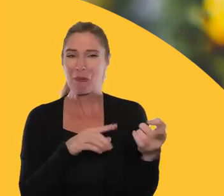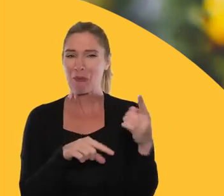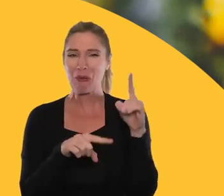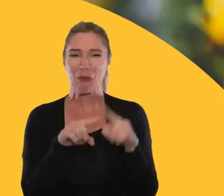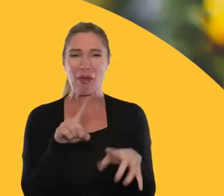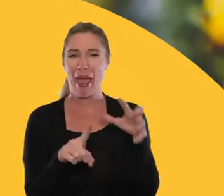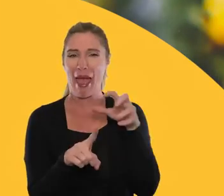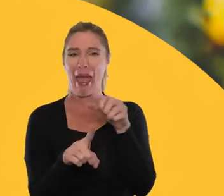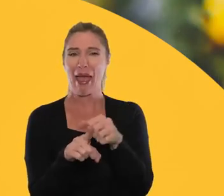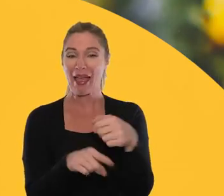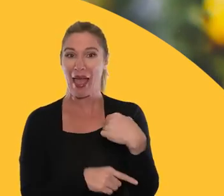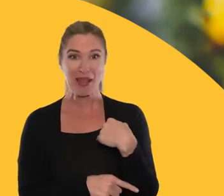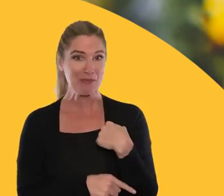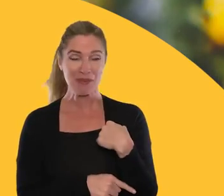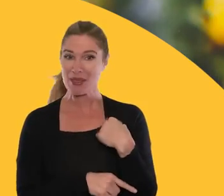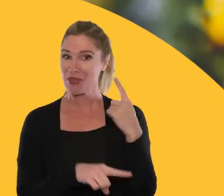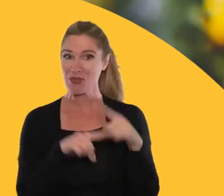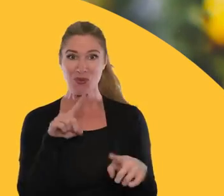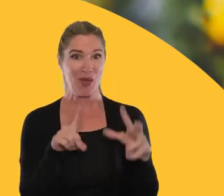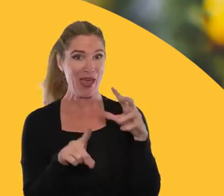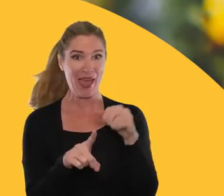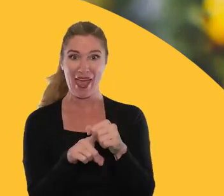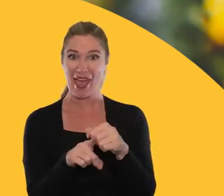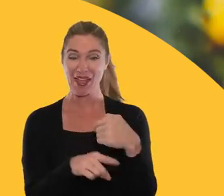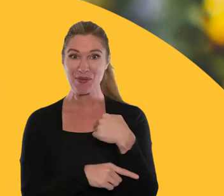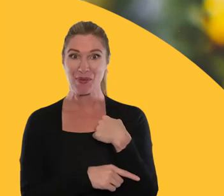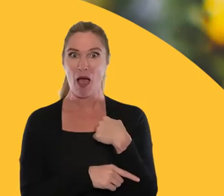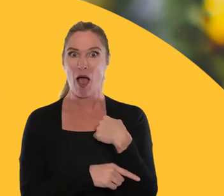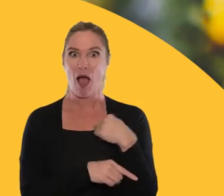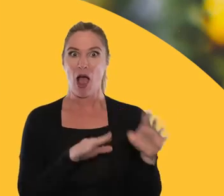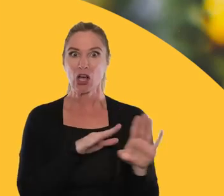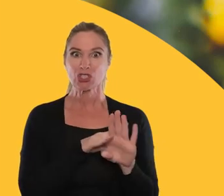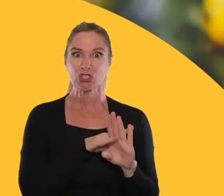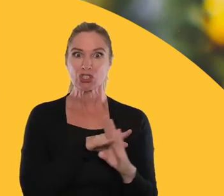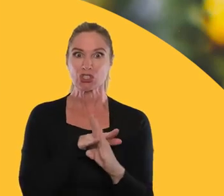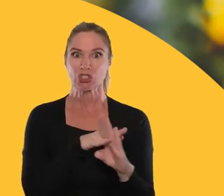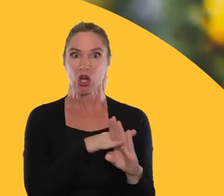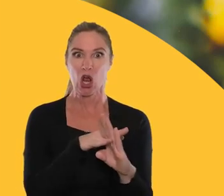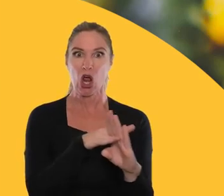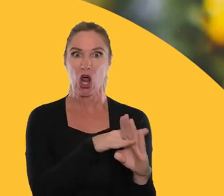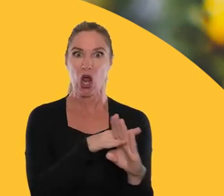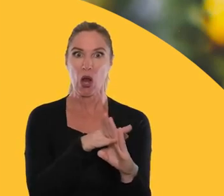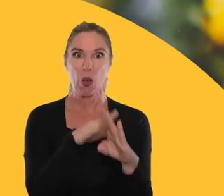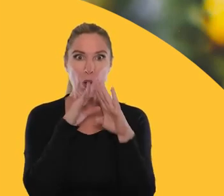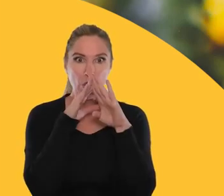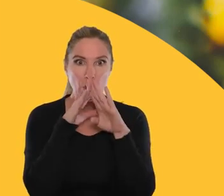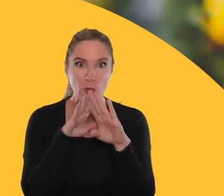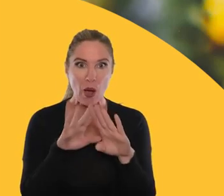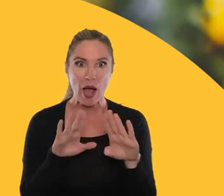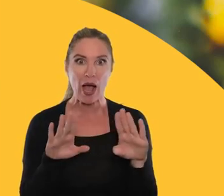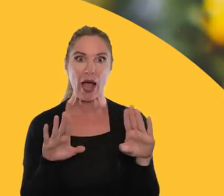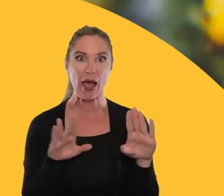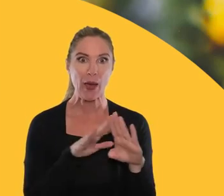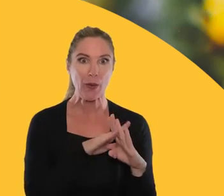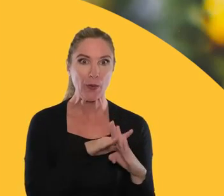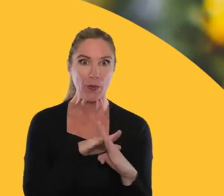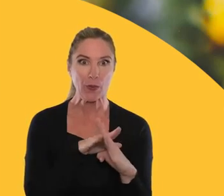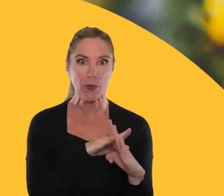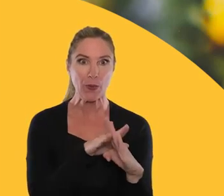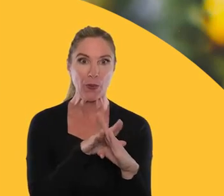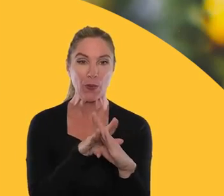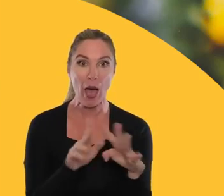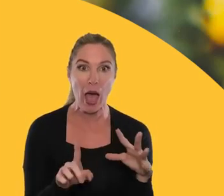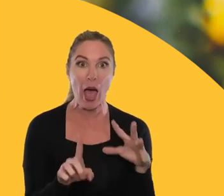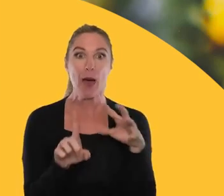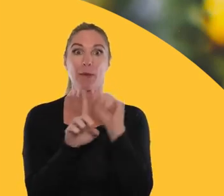"You can't catch me, you can't catch me." Along comes Mr. Shark, as quiet as